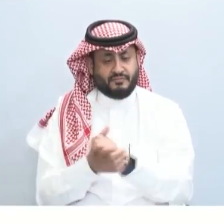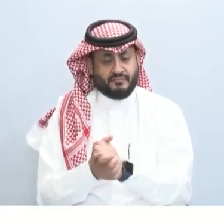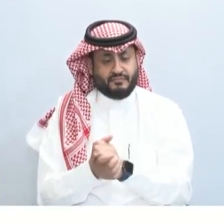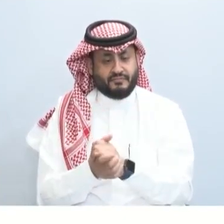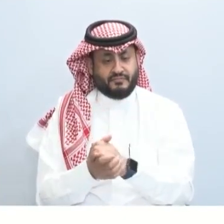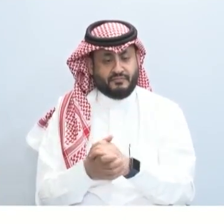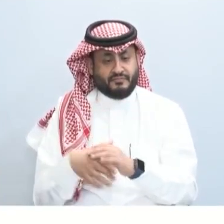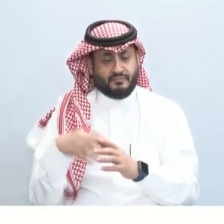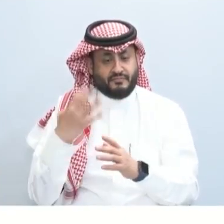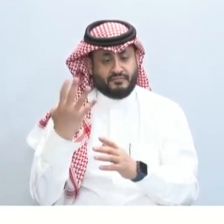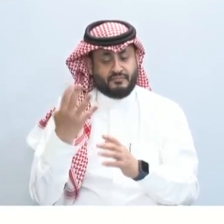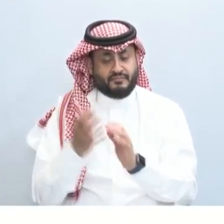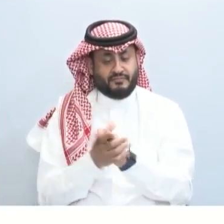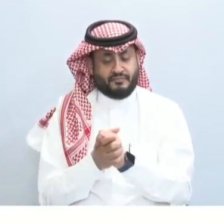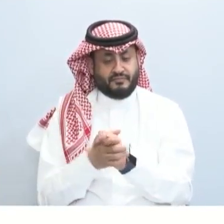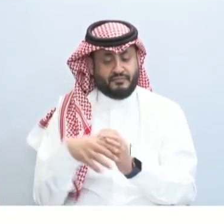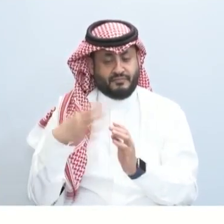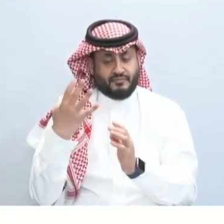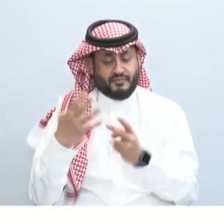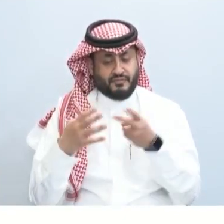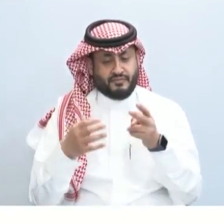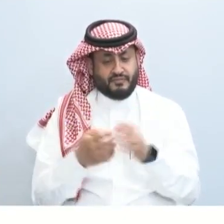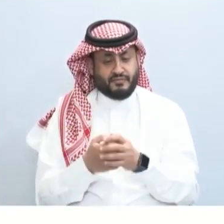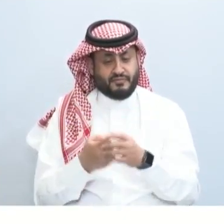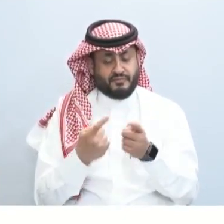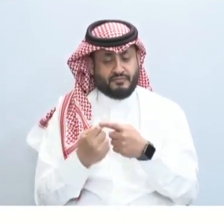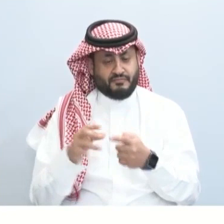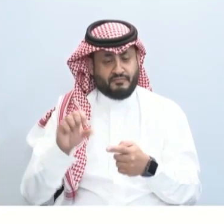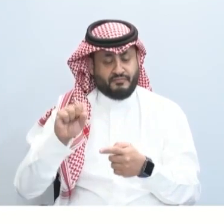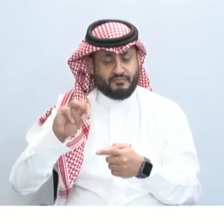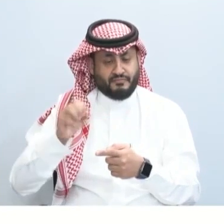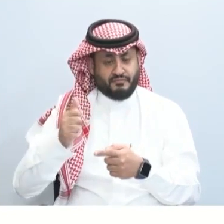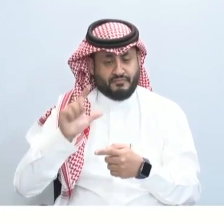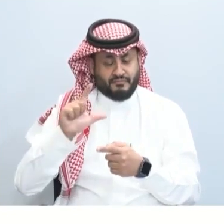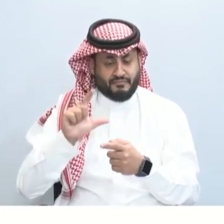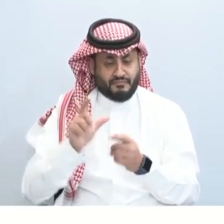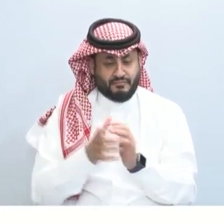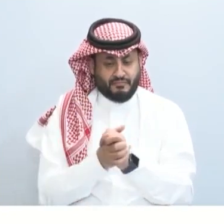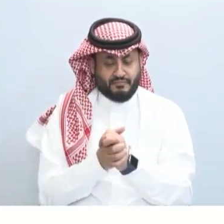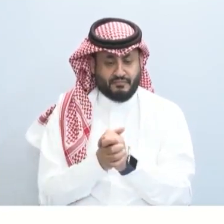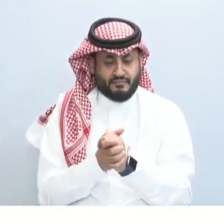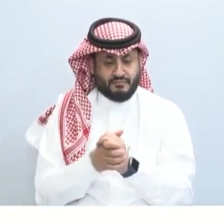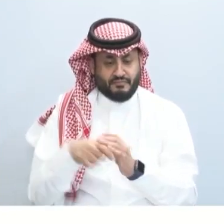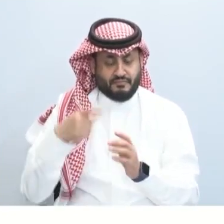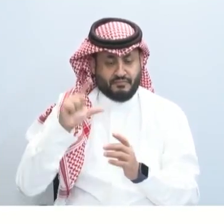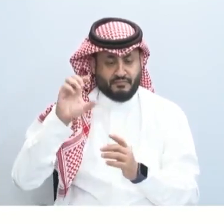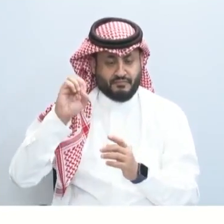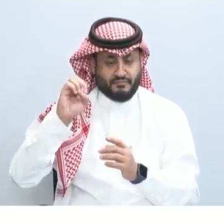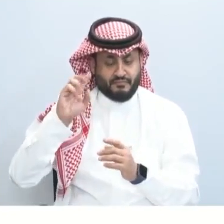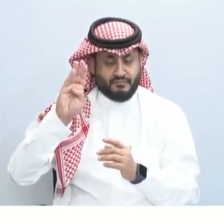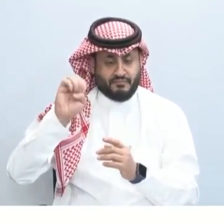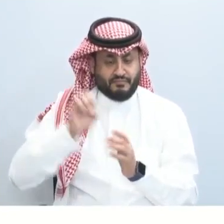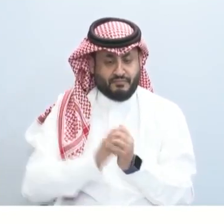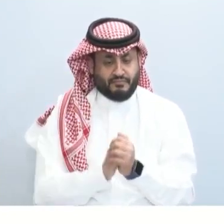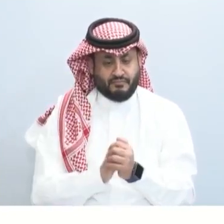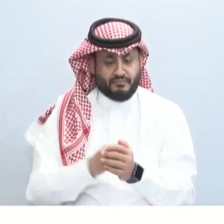have four different words. The first one is small, globe,